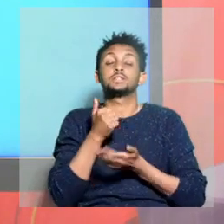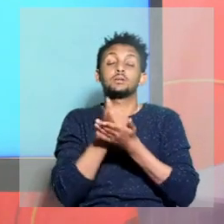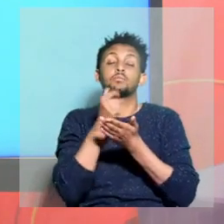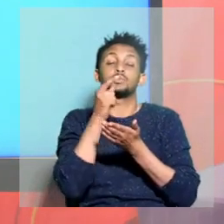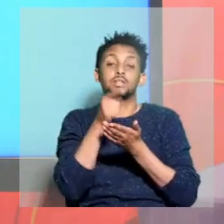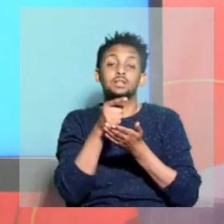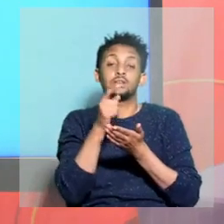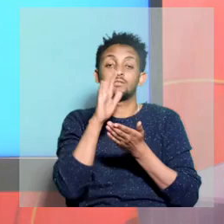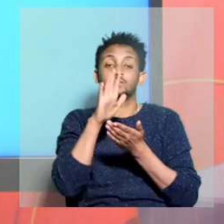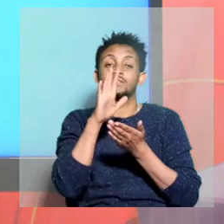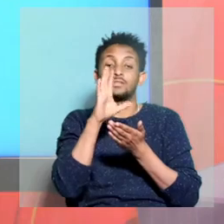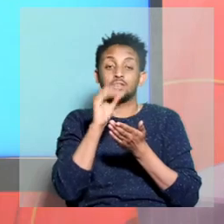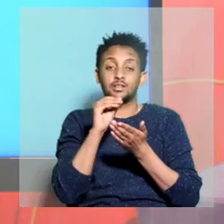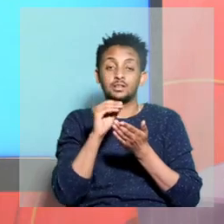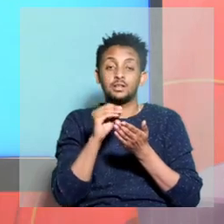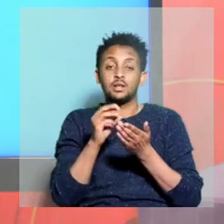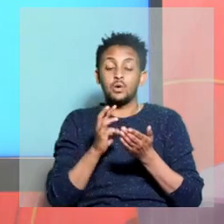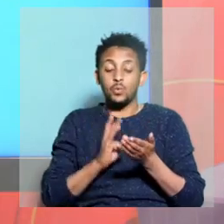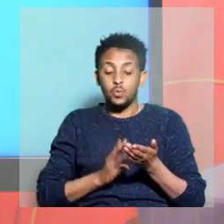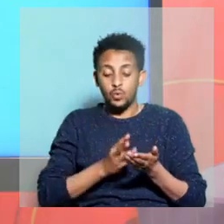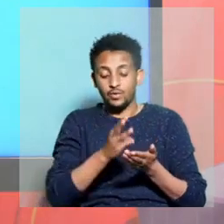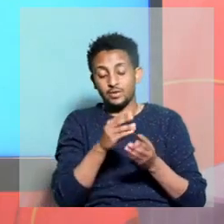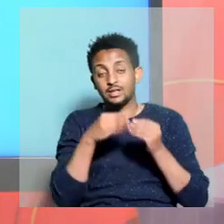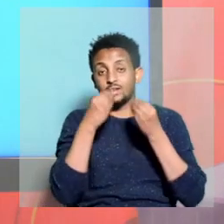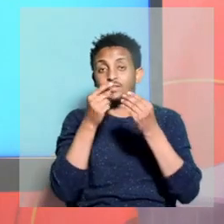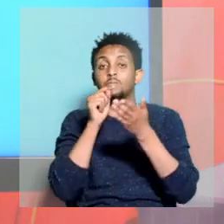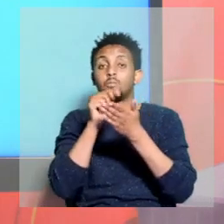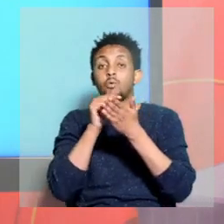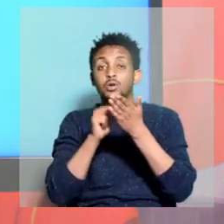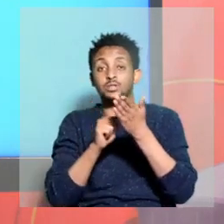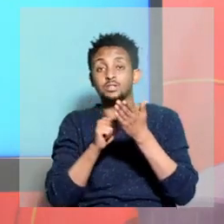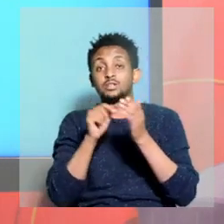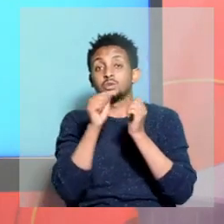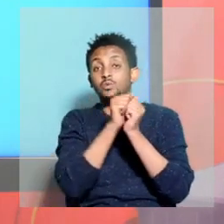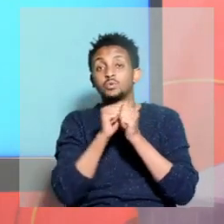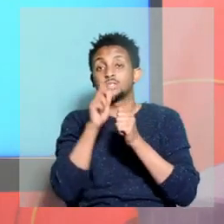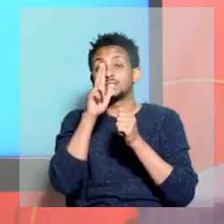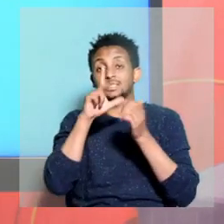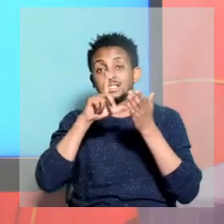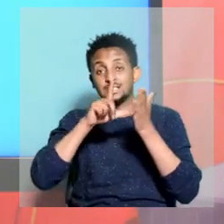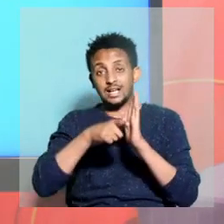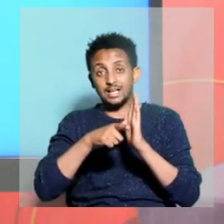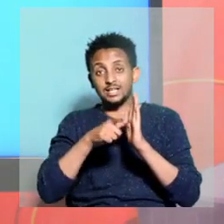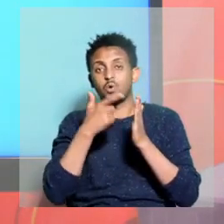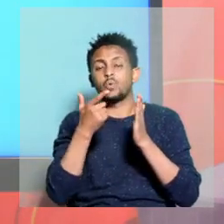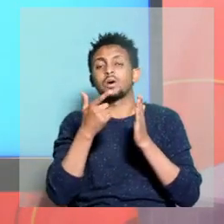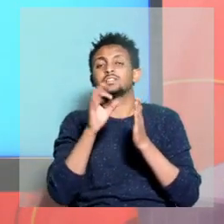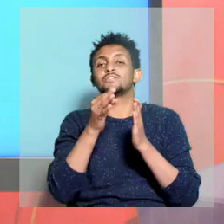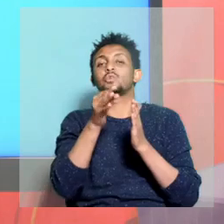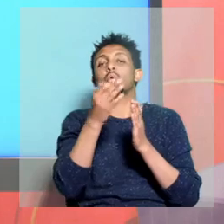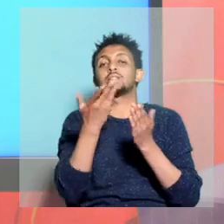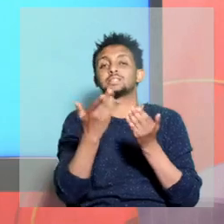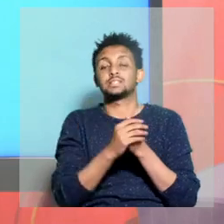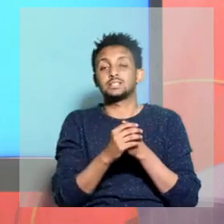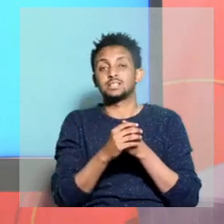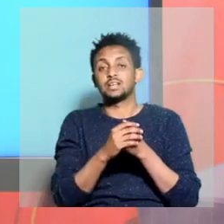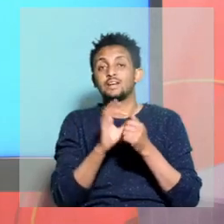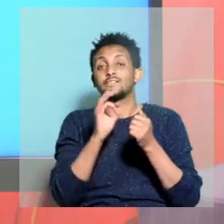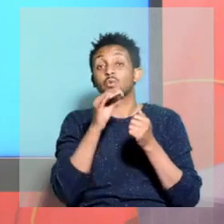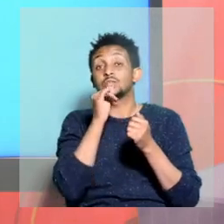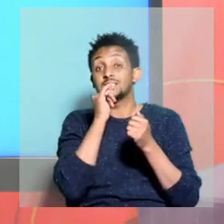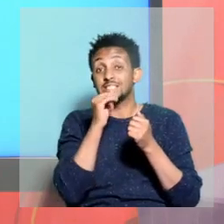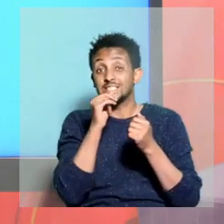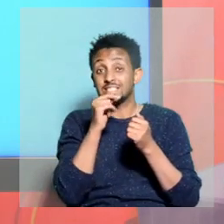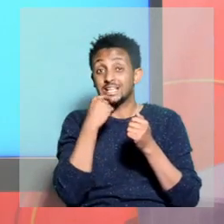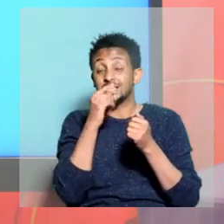here 15 waves are passing a given point within 3 seconds. So what is the frequency? Well, the frequency